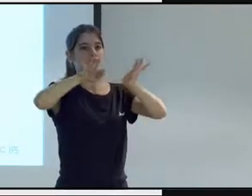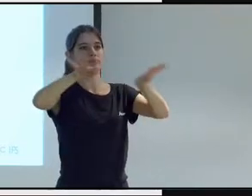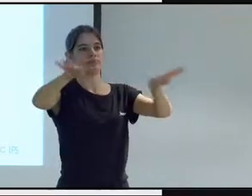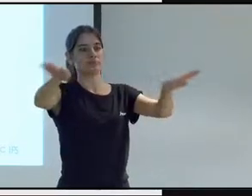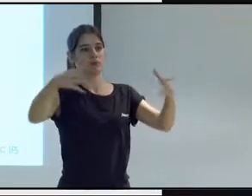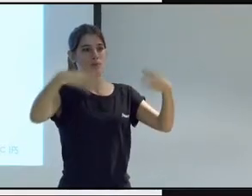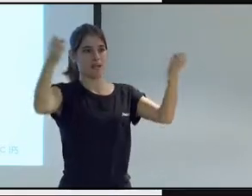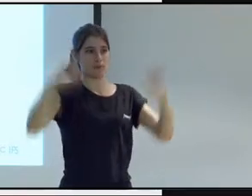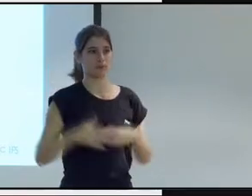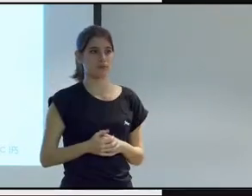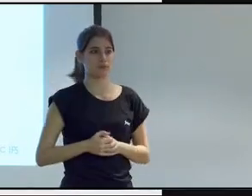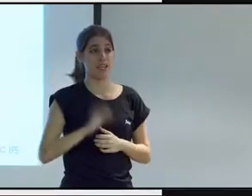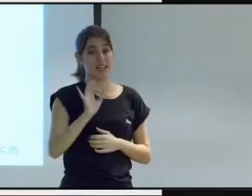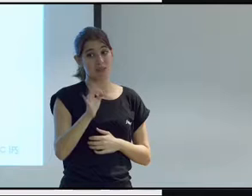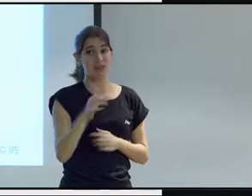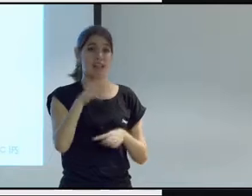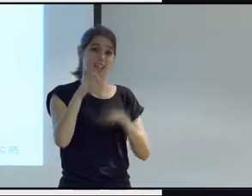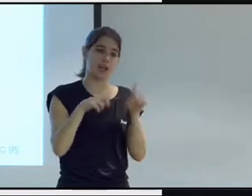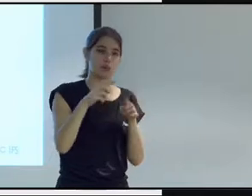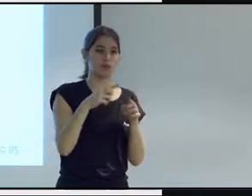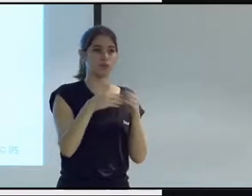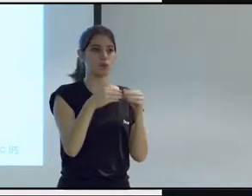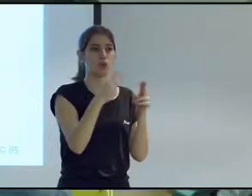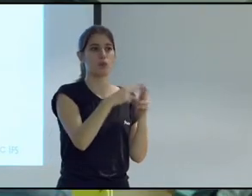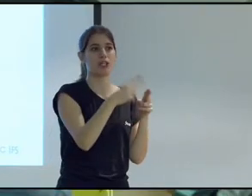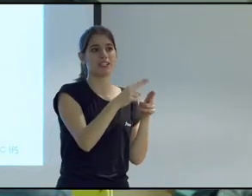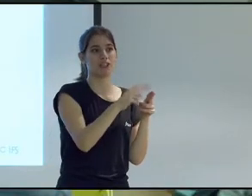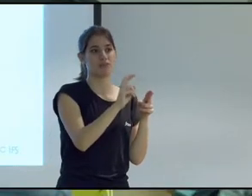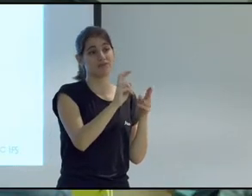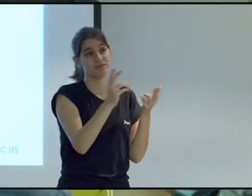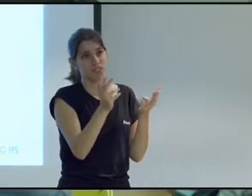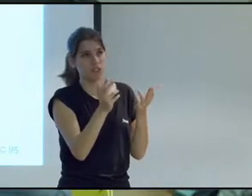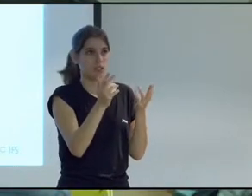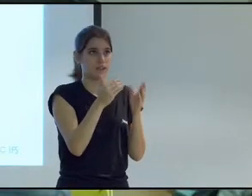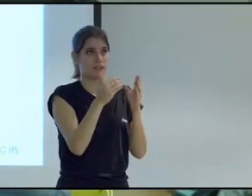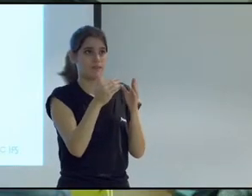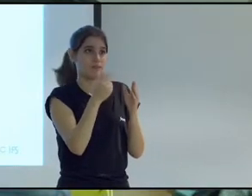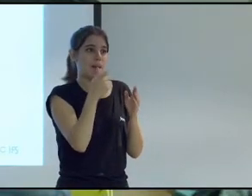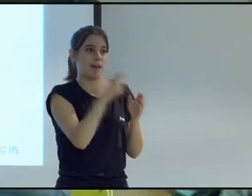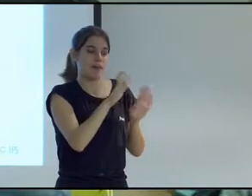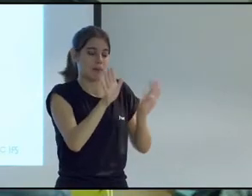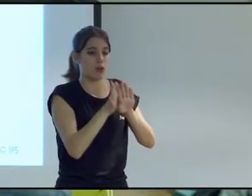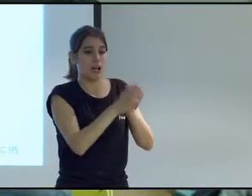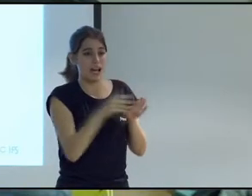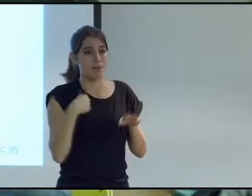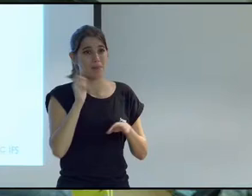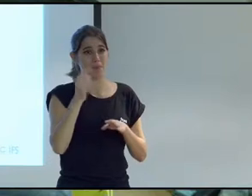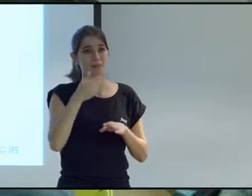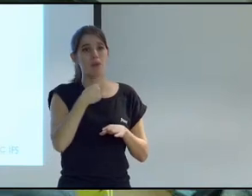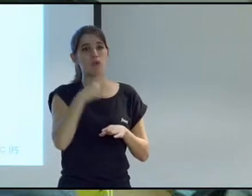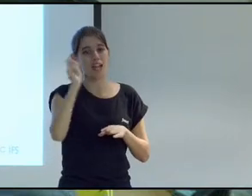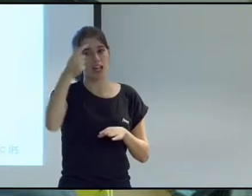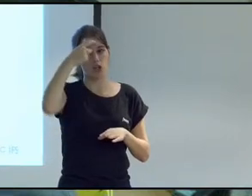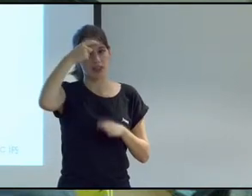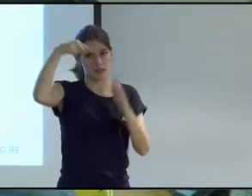idea was growing, and it's true that there's political use of this as a term. But I'm interested in the